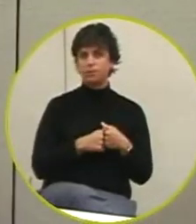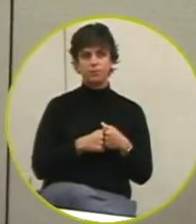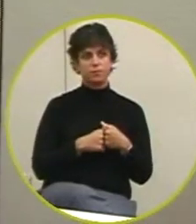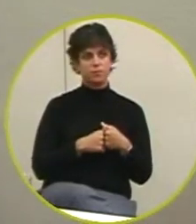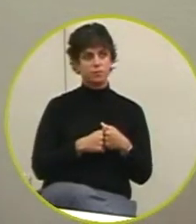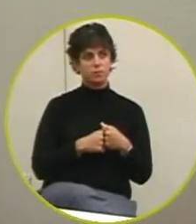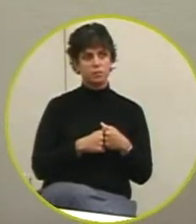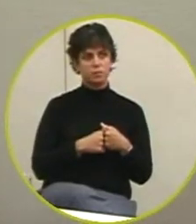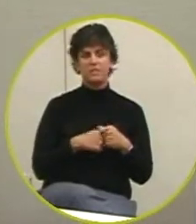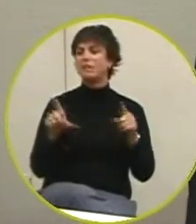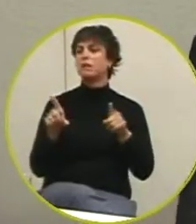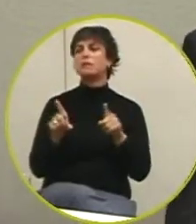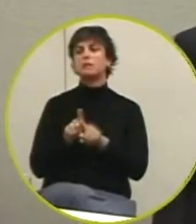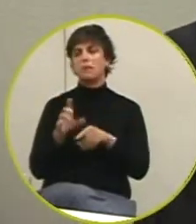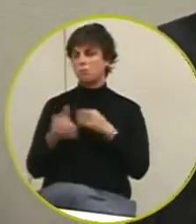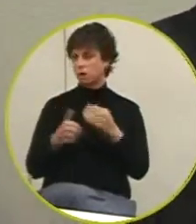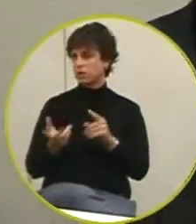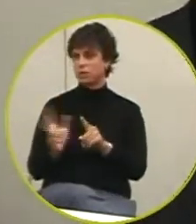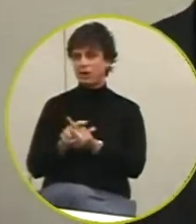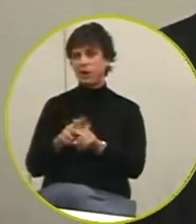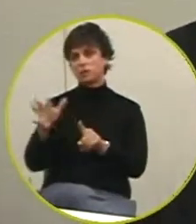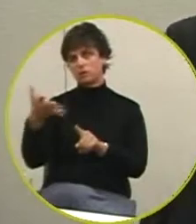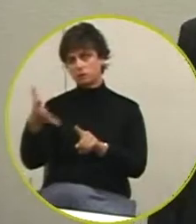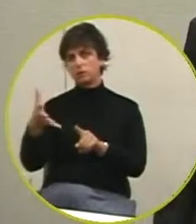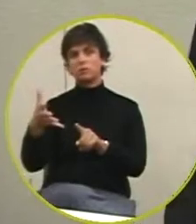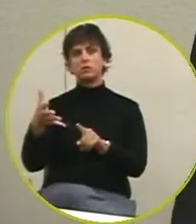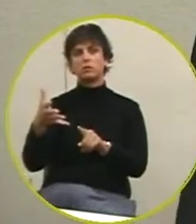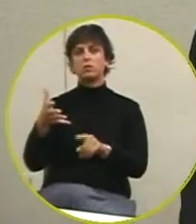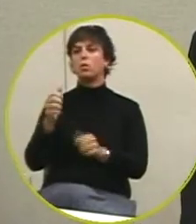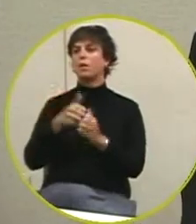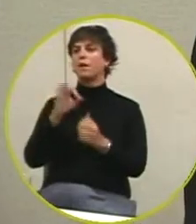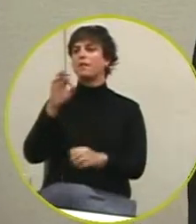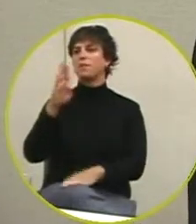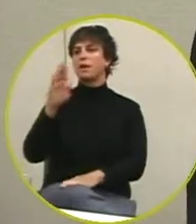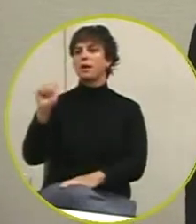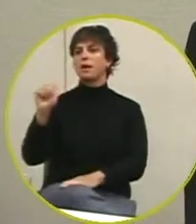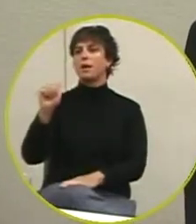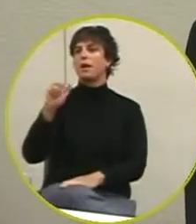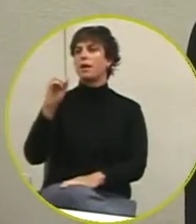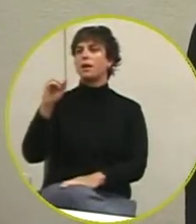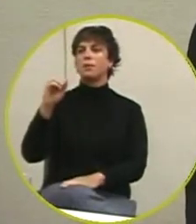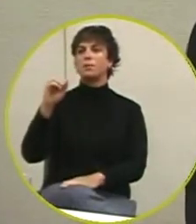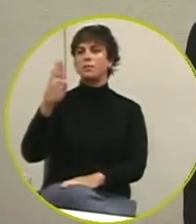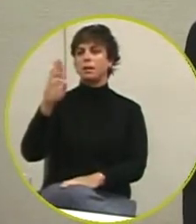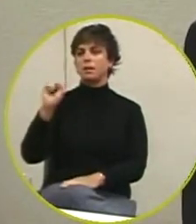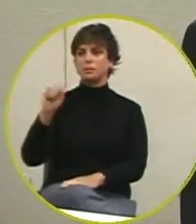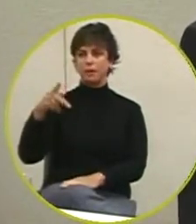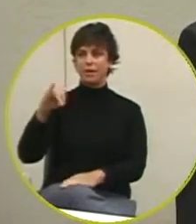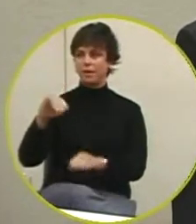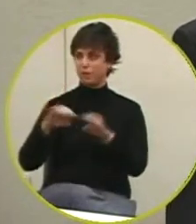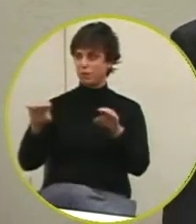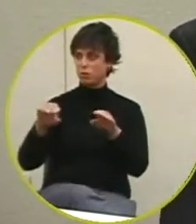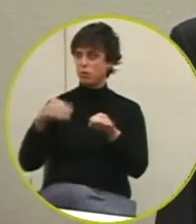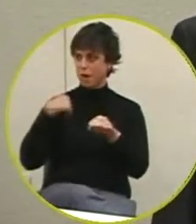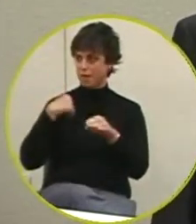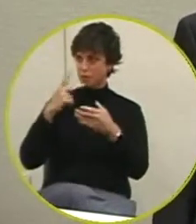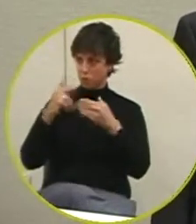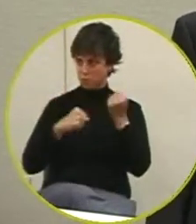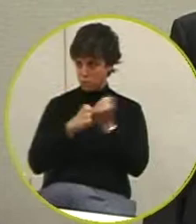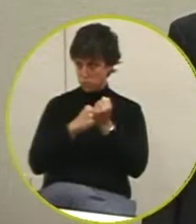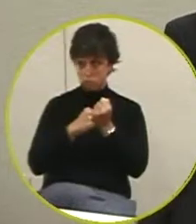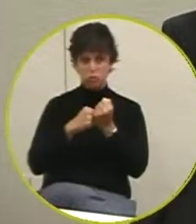The same process is going to apply to some extent at the FBA and BSP level, right? You develop a program of supports, you